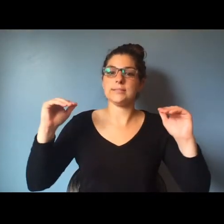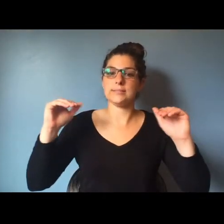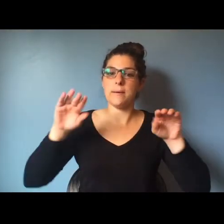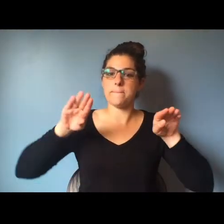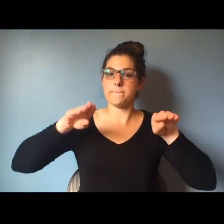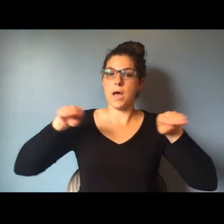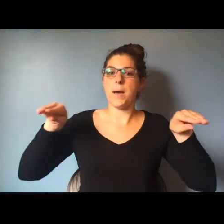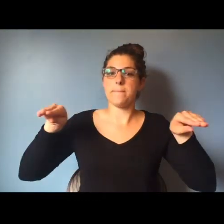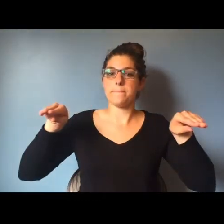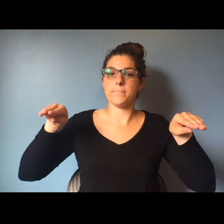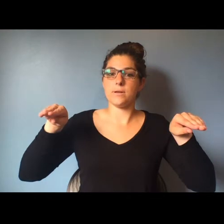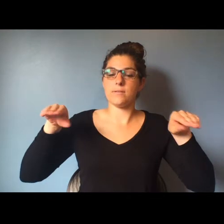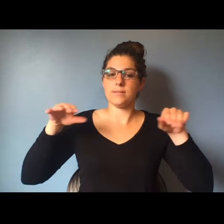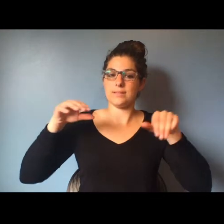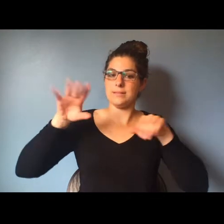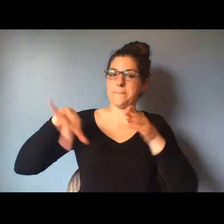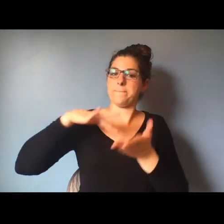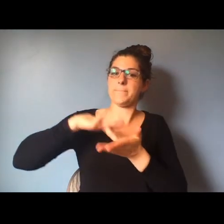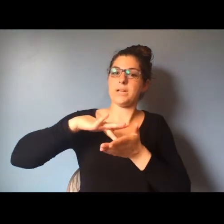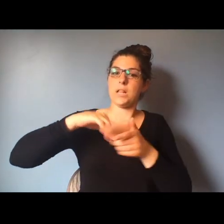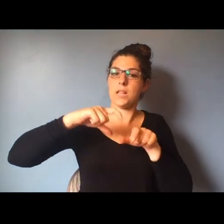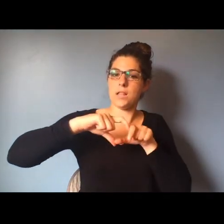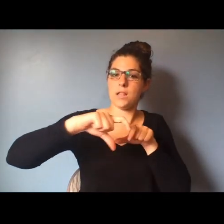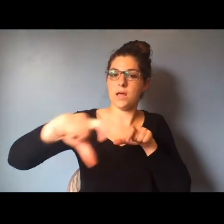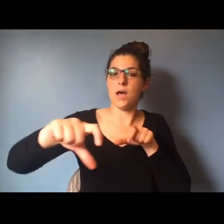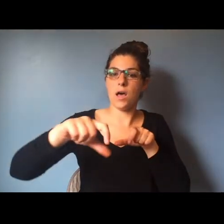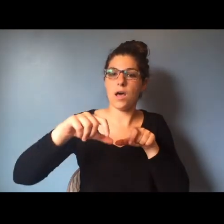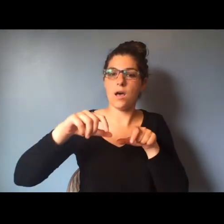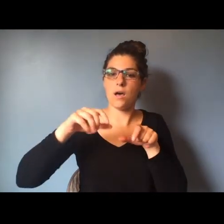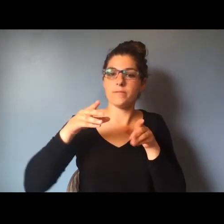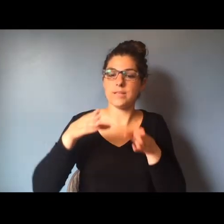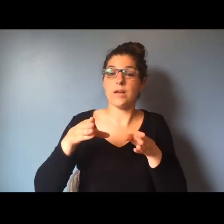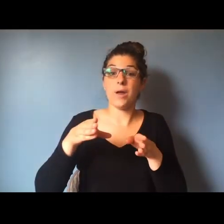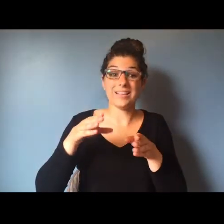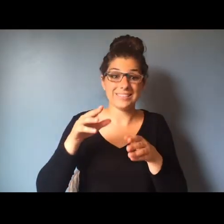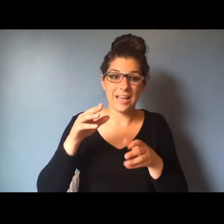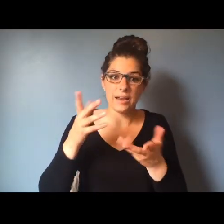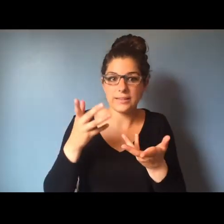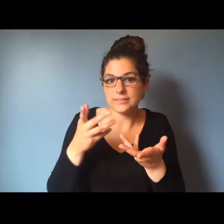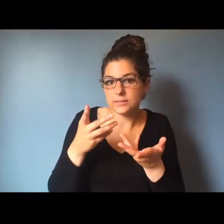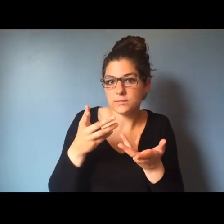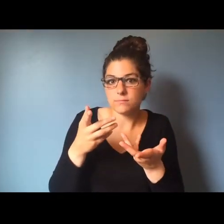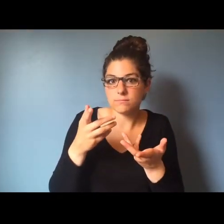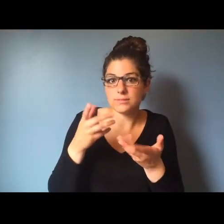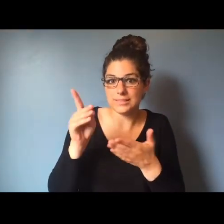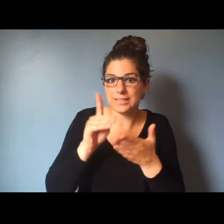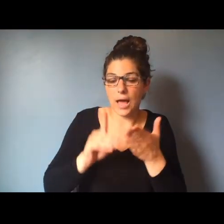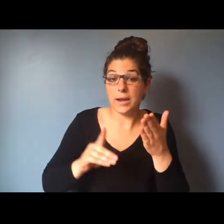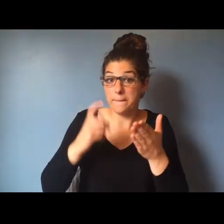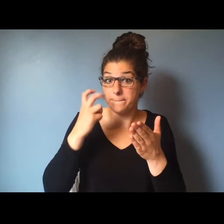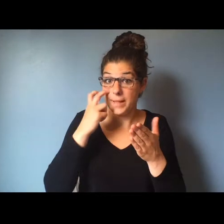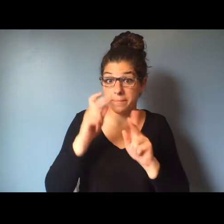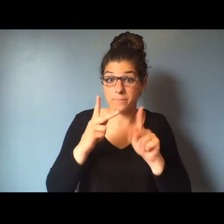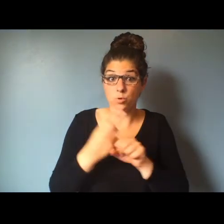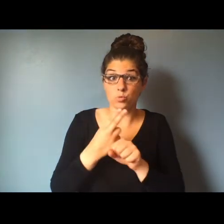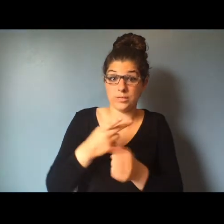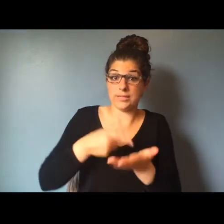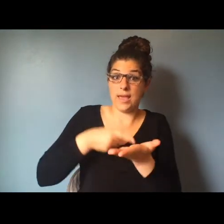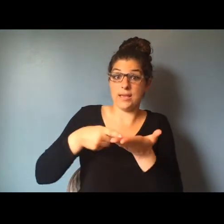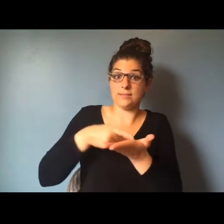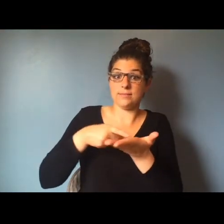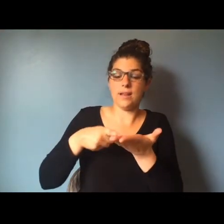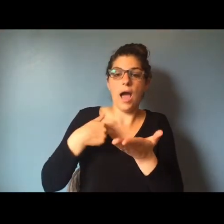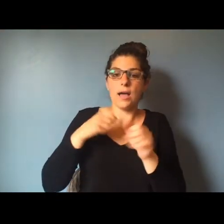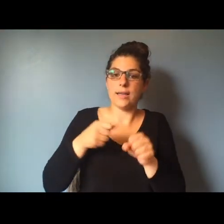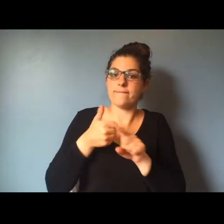this line that goes down the center of the sidewalk. And it's designed so that blind people, when they use their cane, when I walk, I can kind of follow this